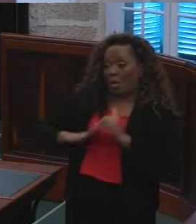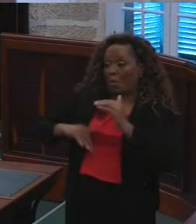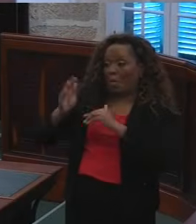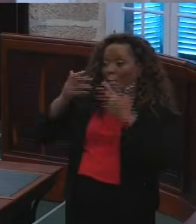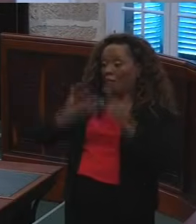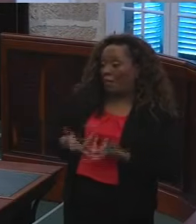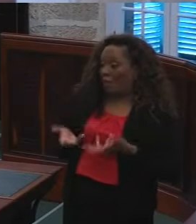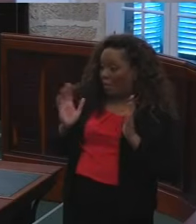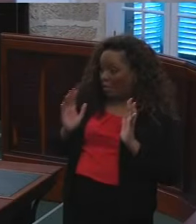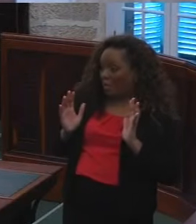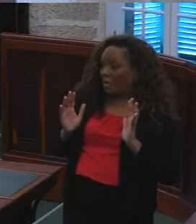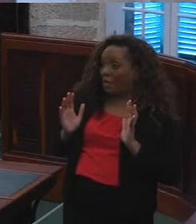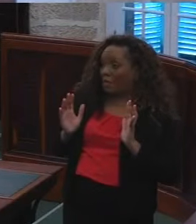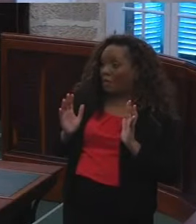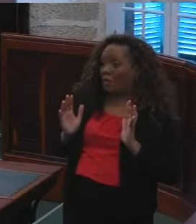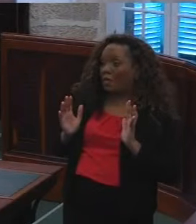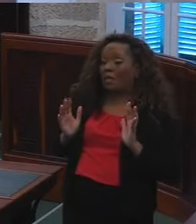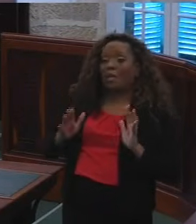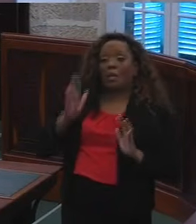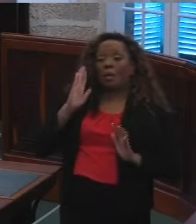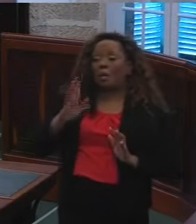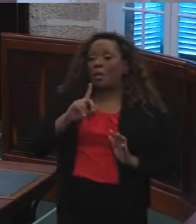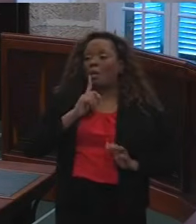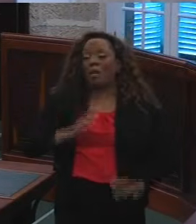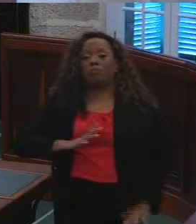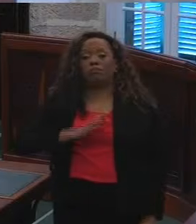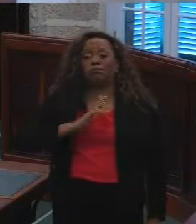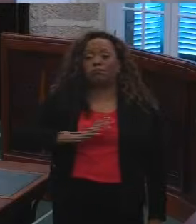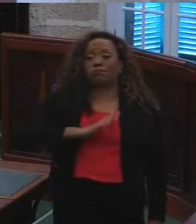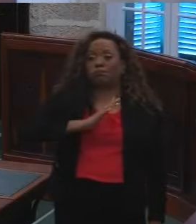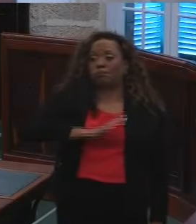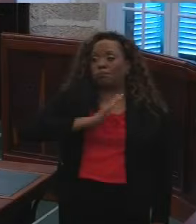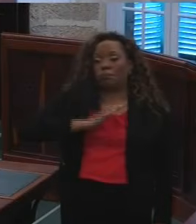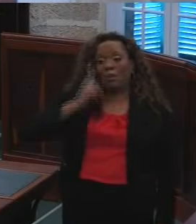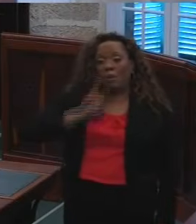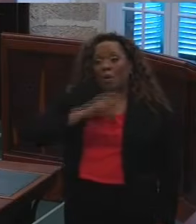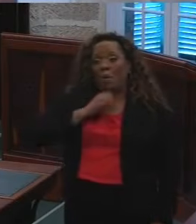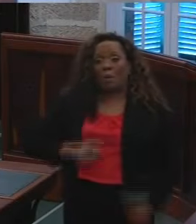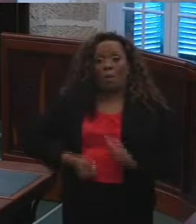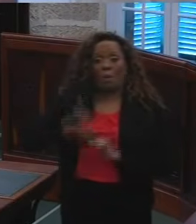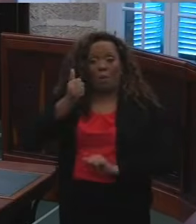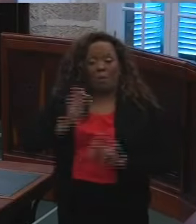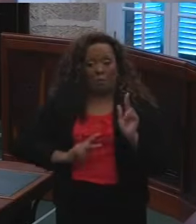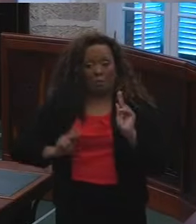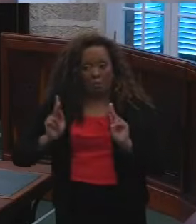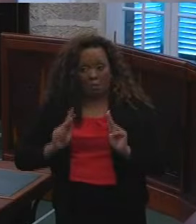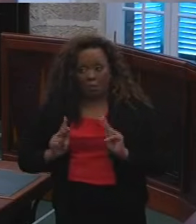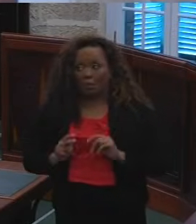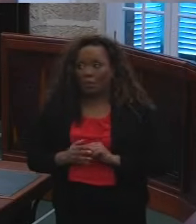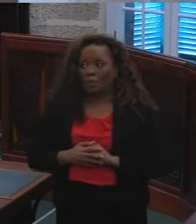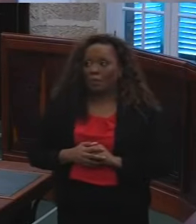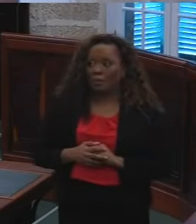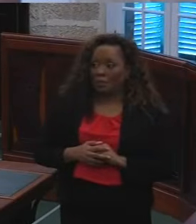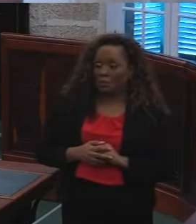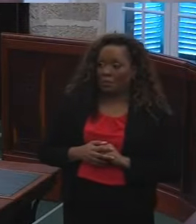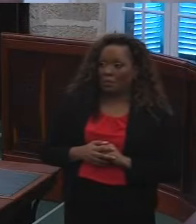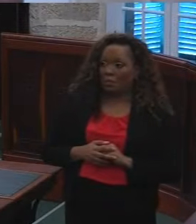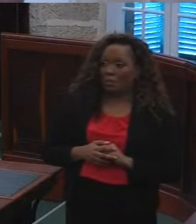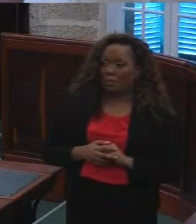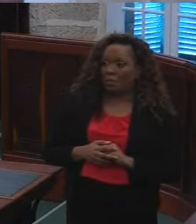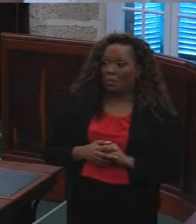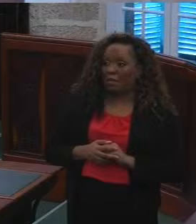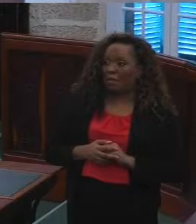be considered one of the most pristine facilities for the care of the elderly and our young people